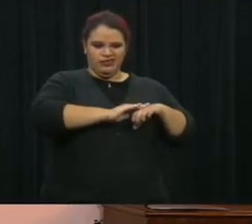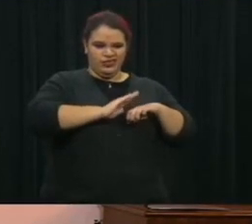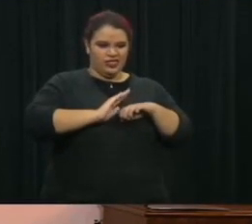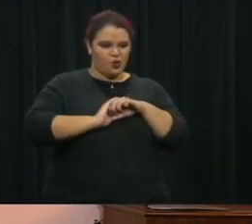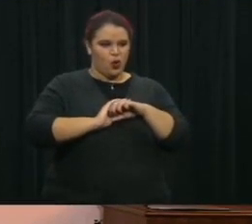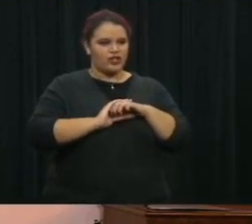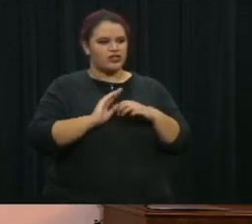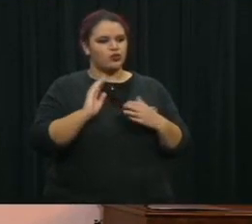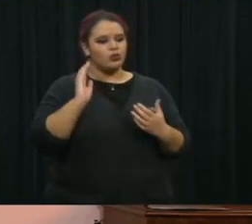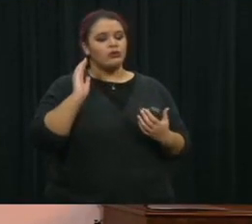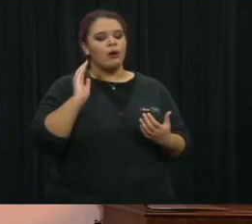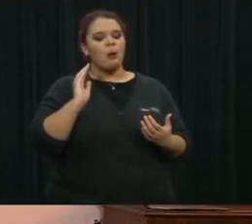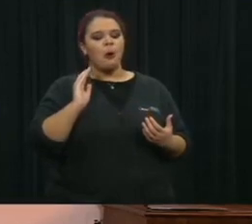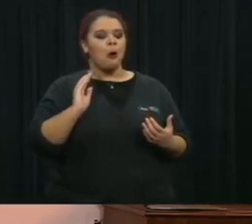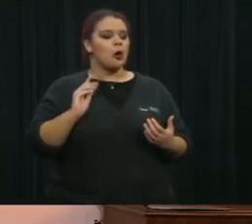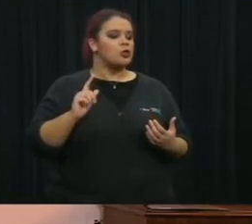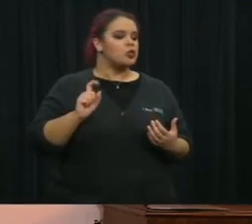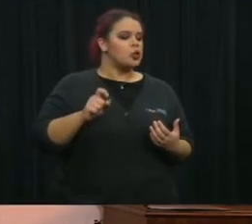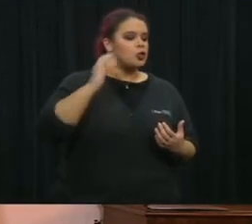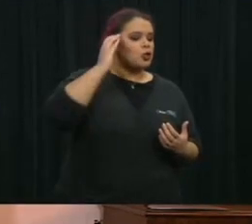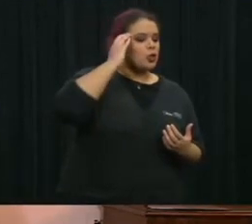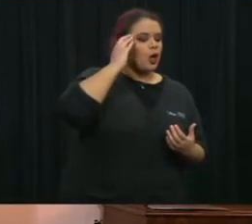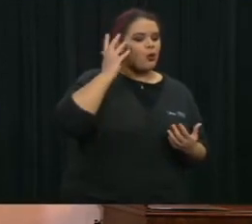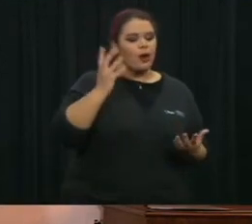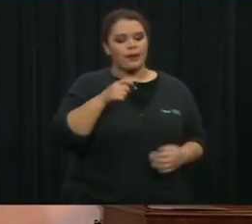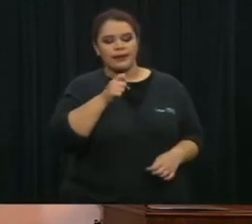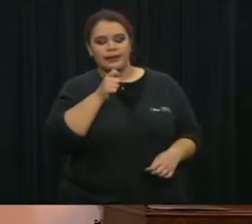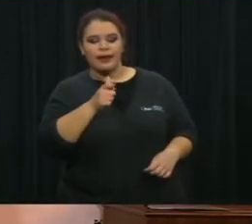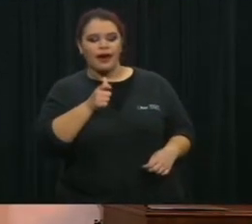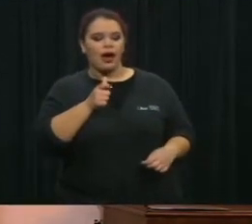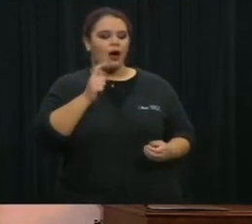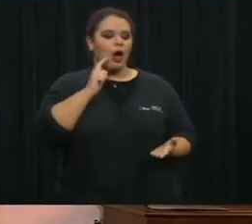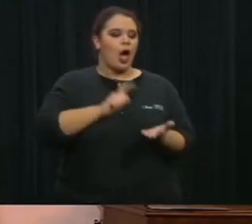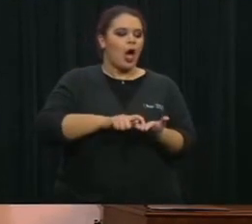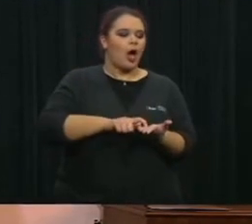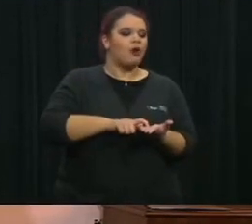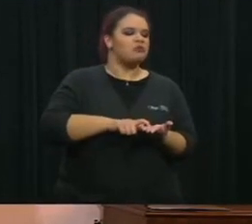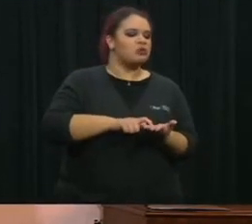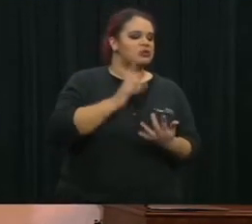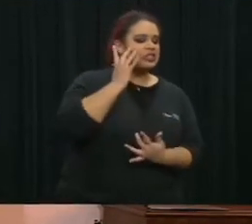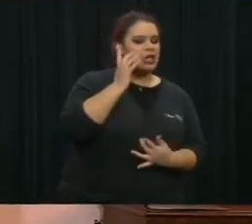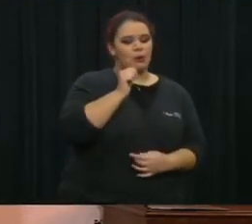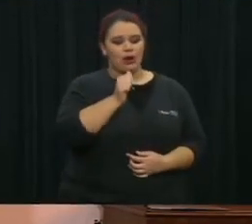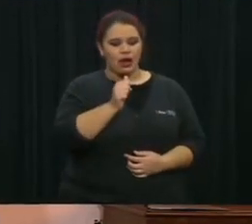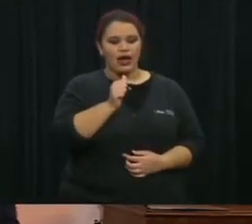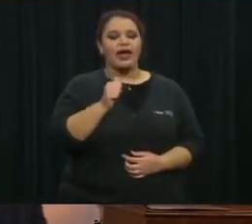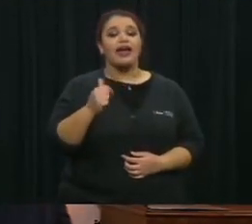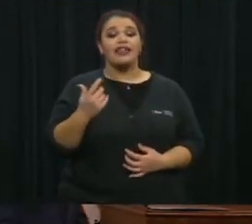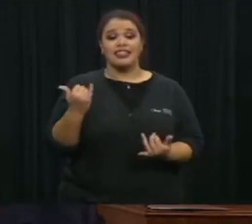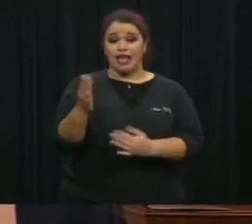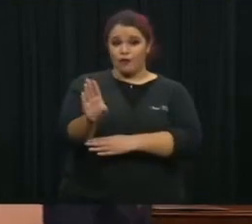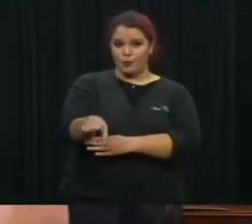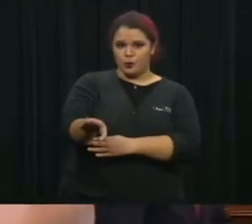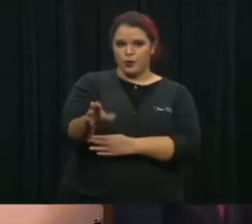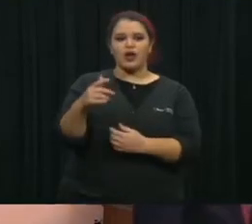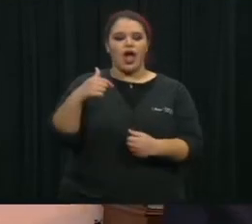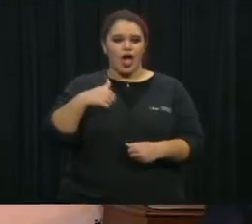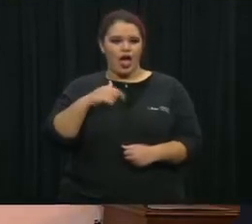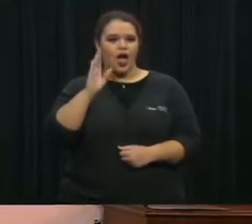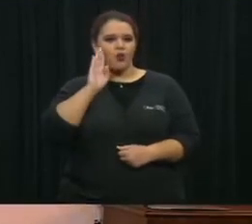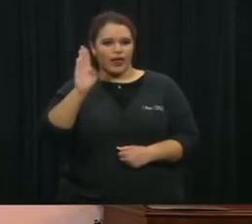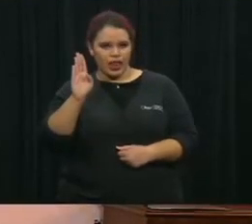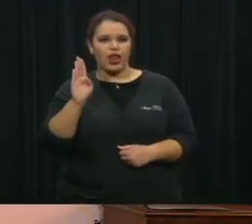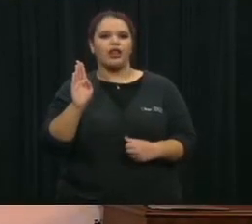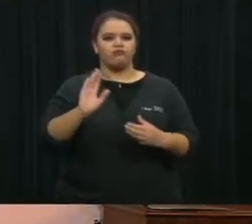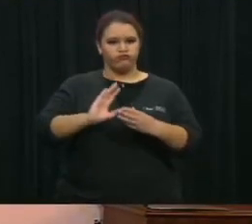Again, our testing, I'll have more for you tomorrow. I'm talking to all our hospital CEOs a little bit later this afternoon. We're all talking